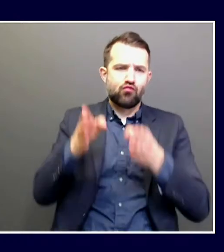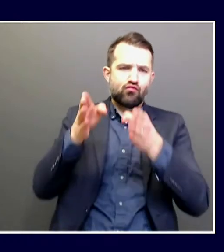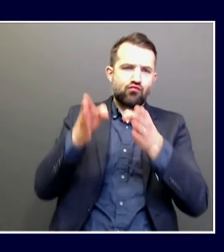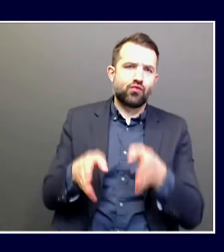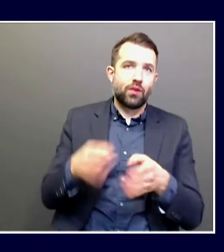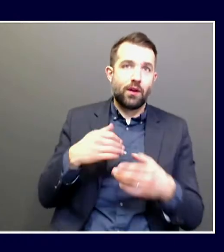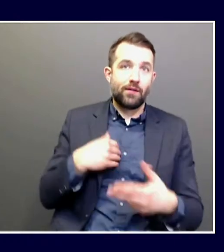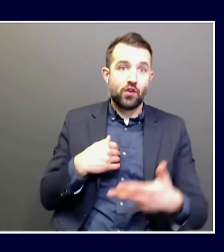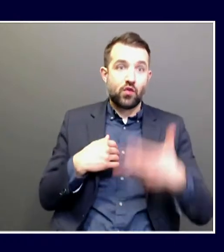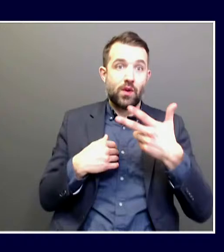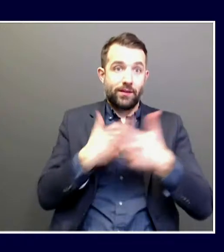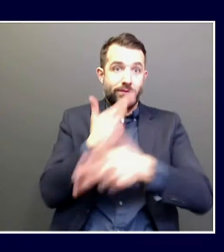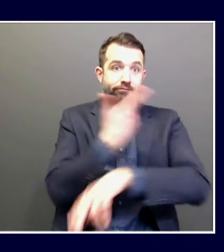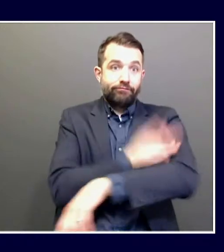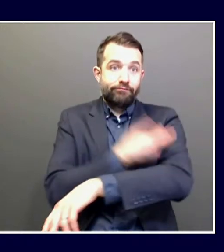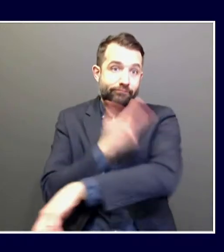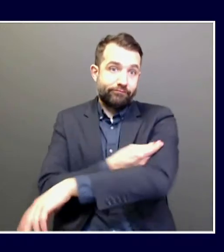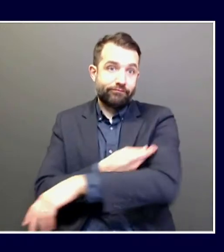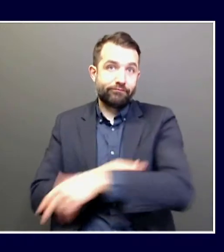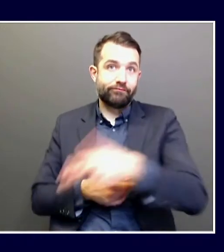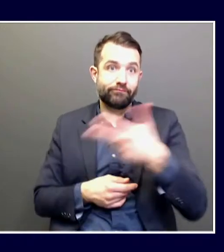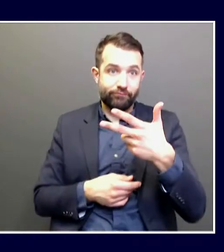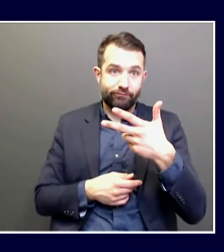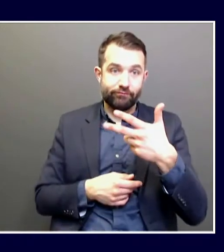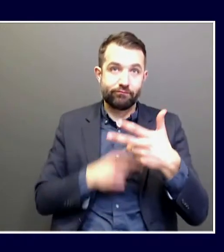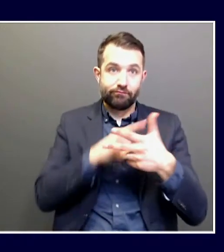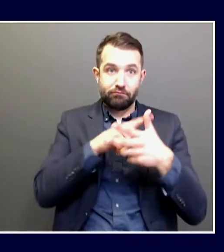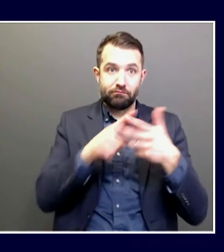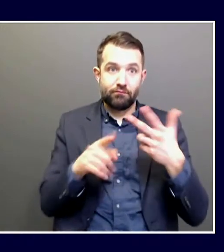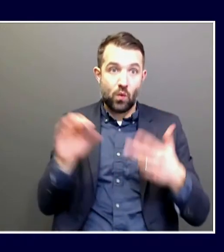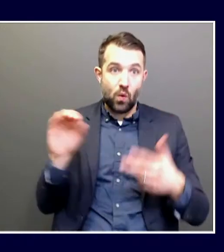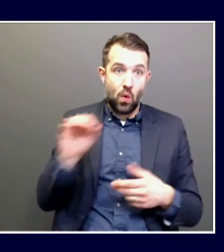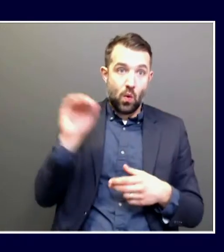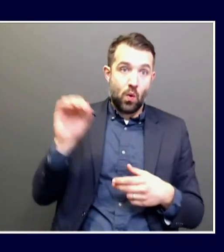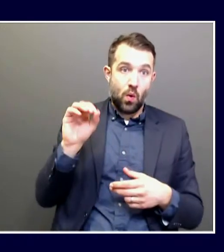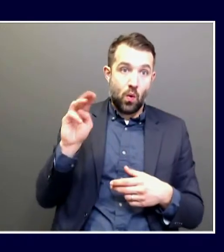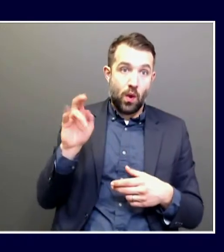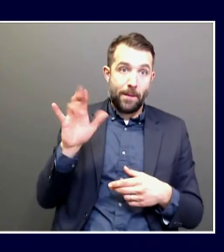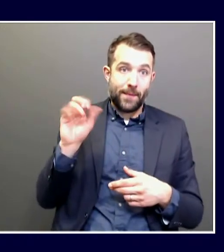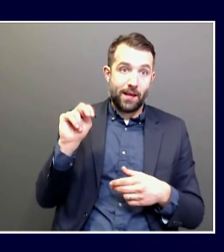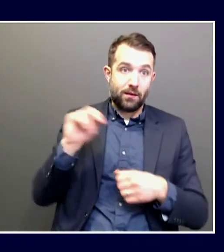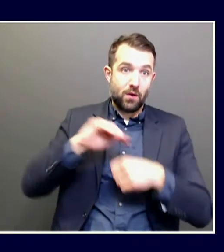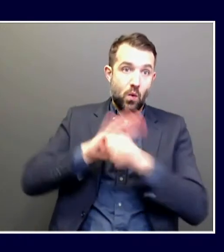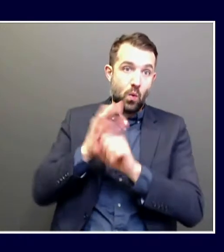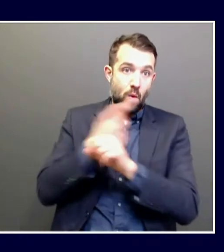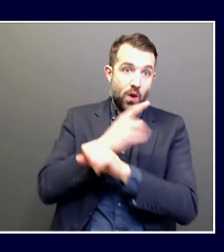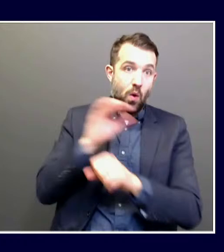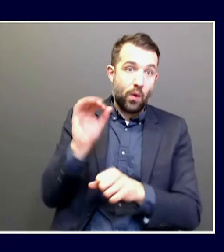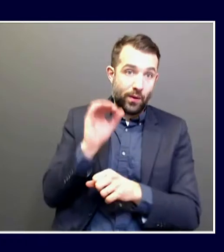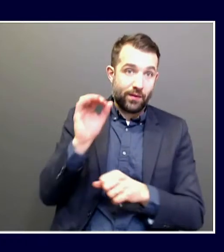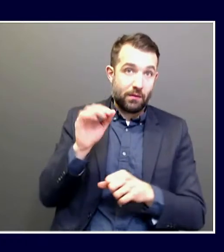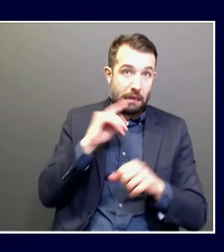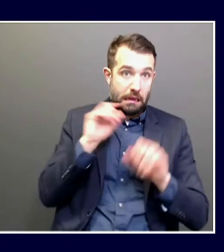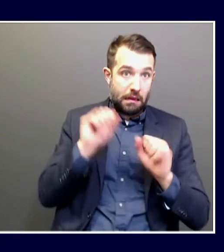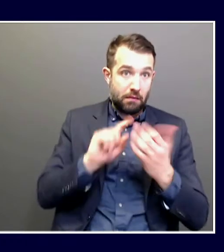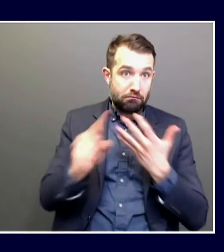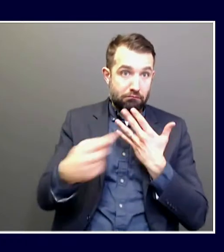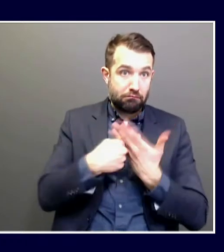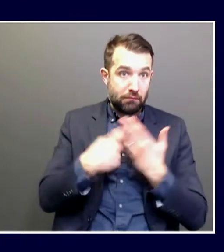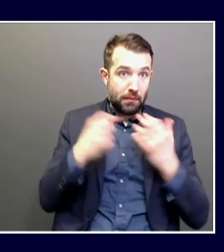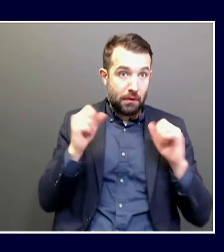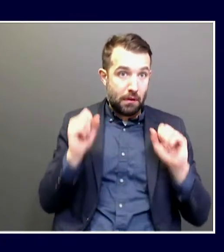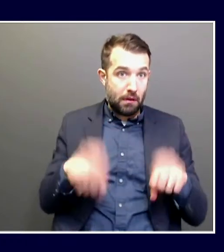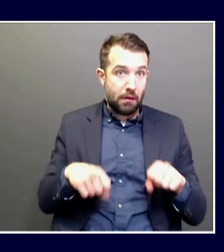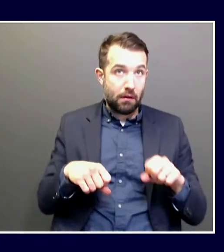that Omicron, there's the greater likelihood that you may have a breakthrough case, should people who are fully vaccinated